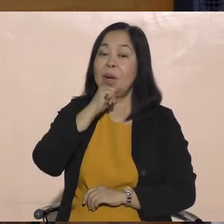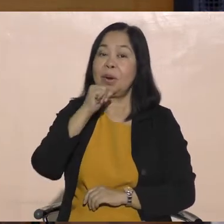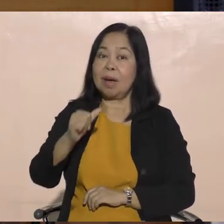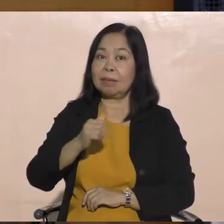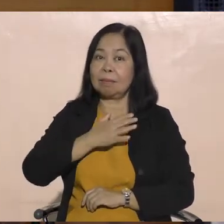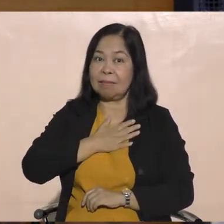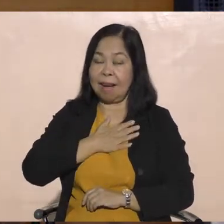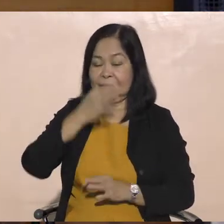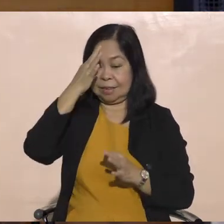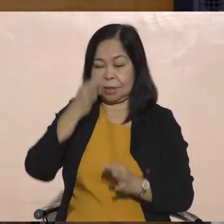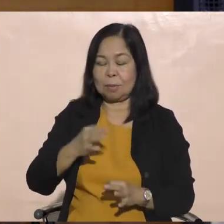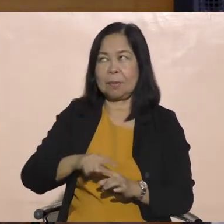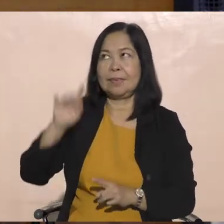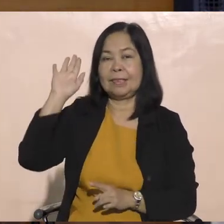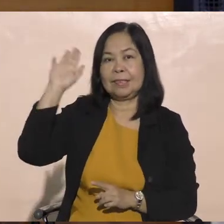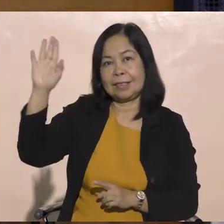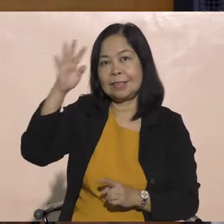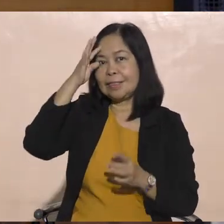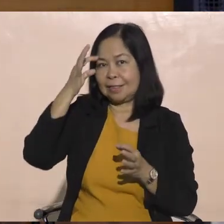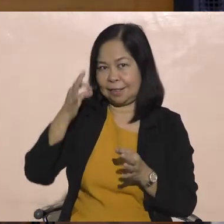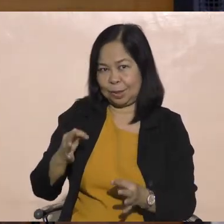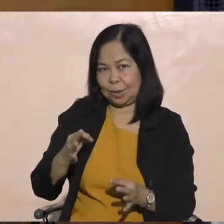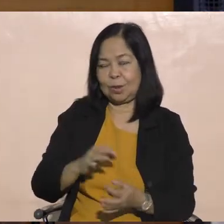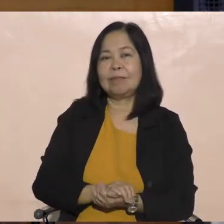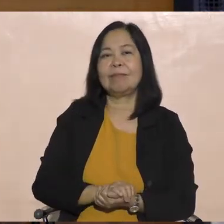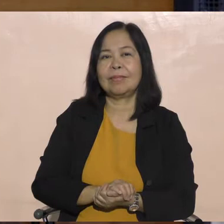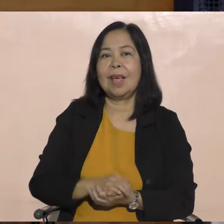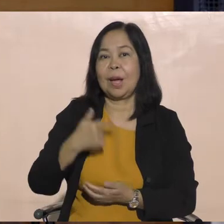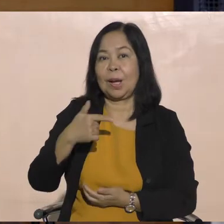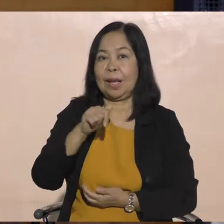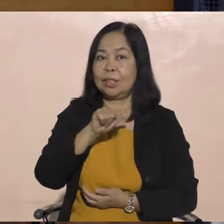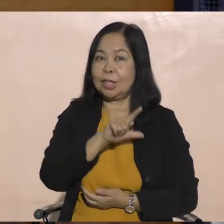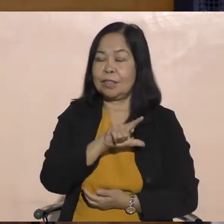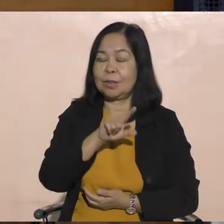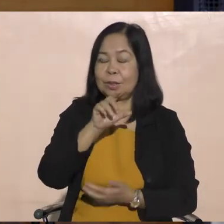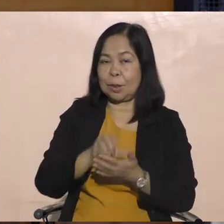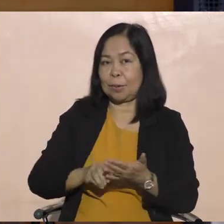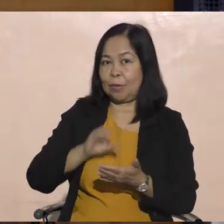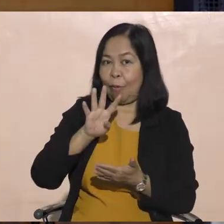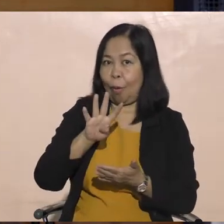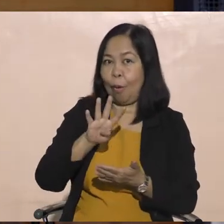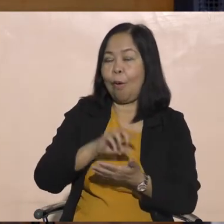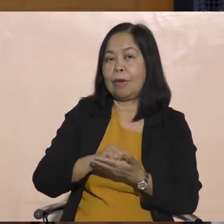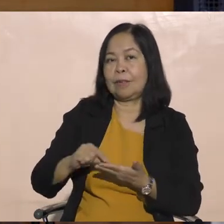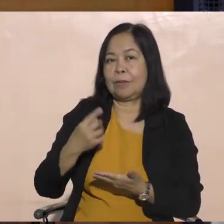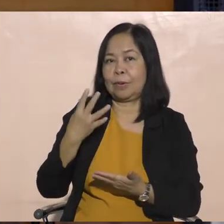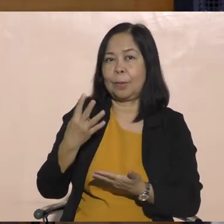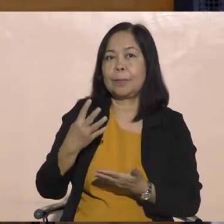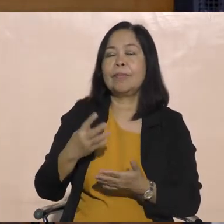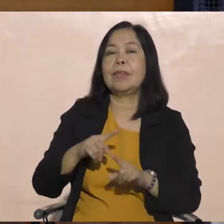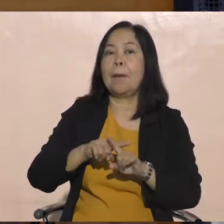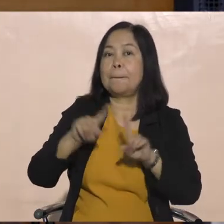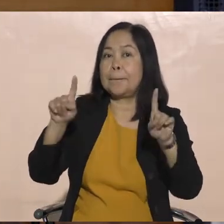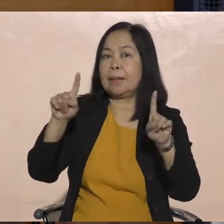was a passage in the Bible in Galatians chapter 4, verse 4. And I like it, mga kaigsoonan. It says there, "But when